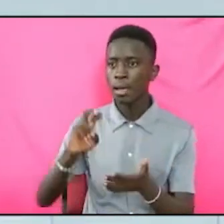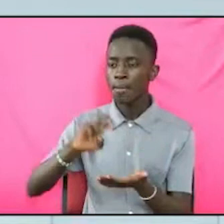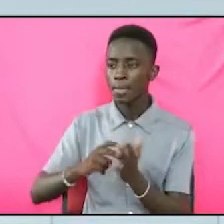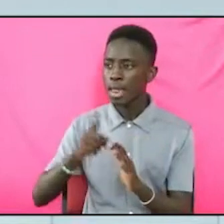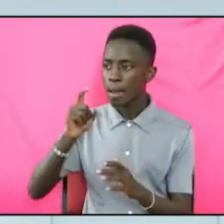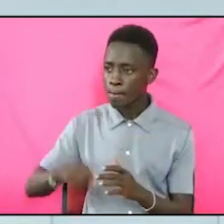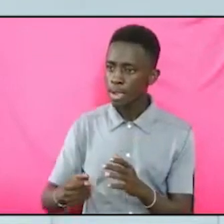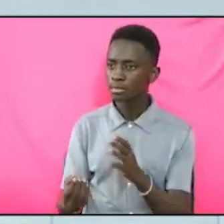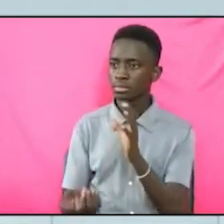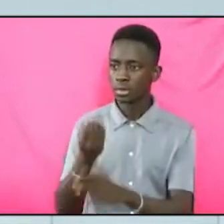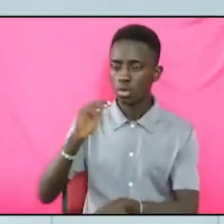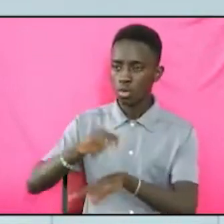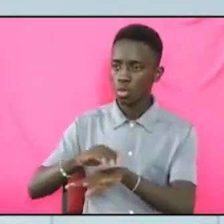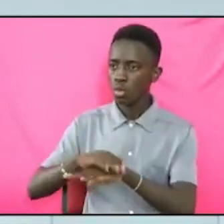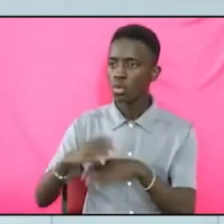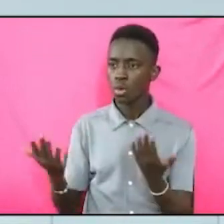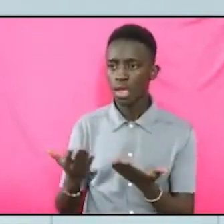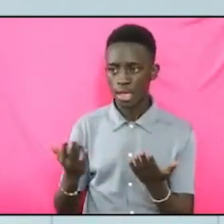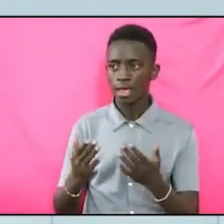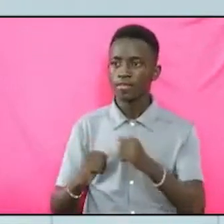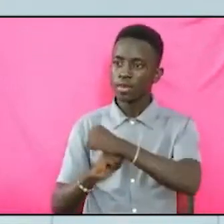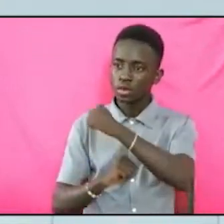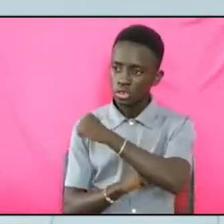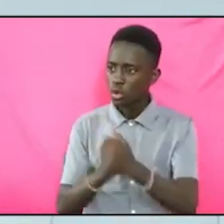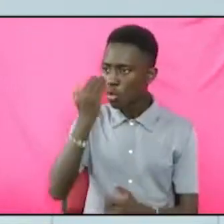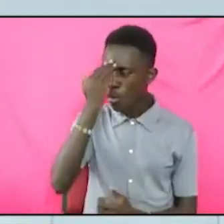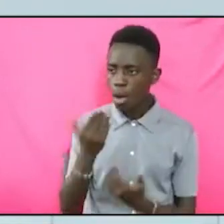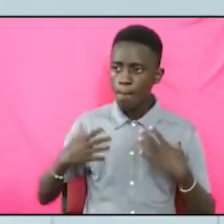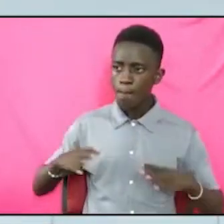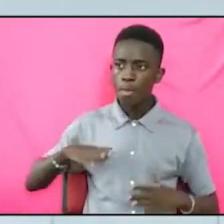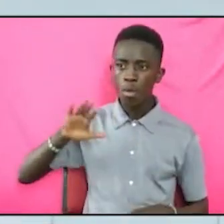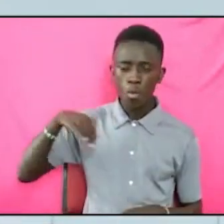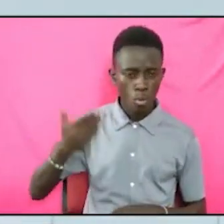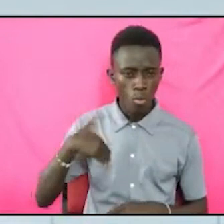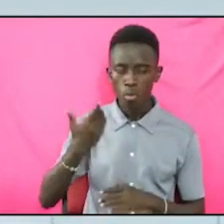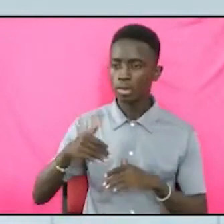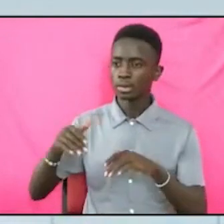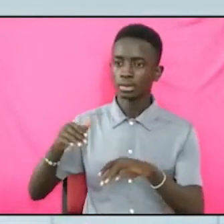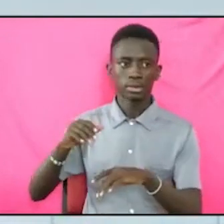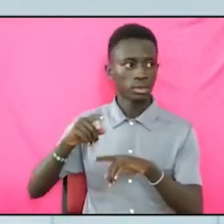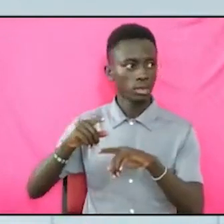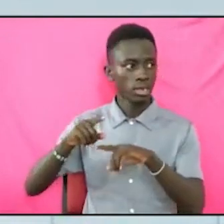foundation, because agents of transformation hold on to faith no matter what happens.